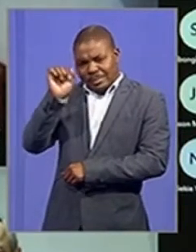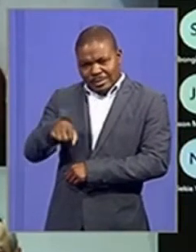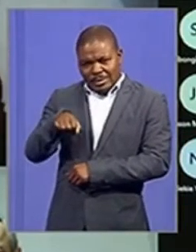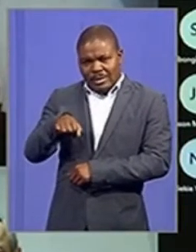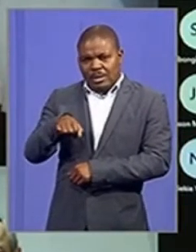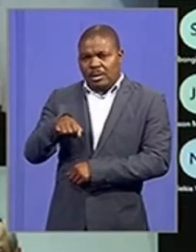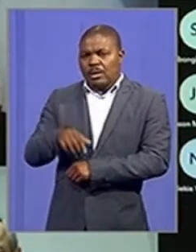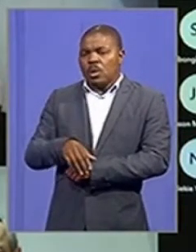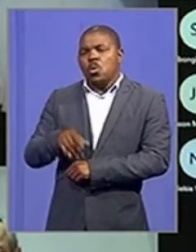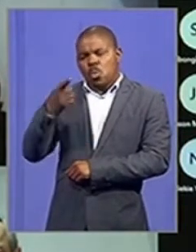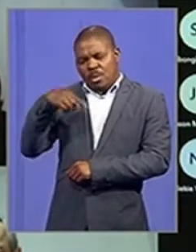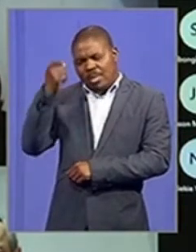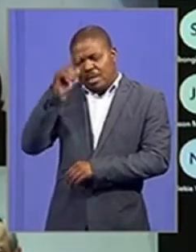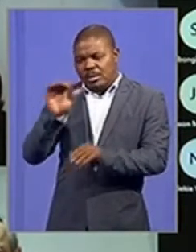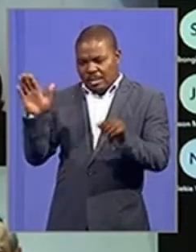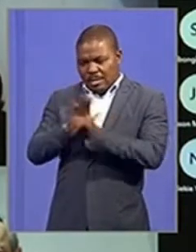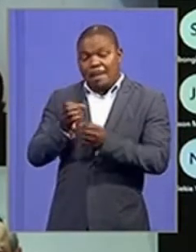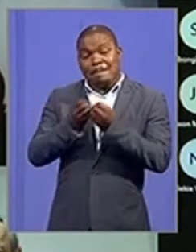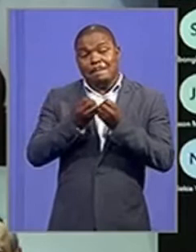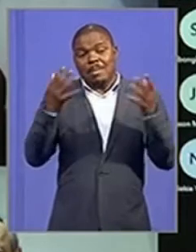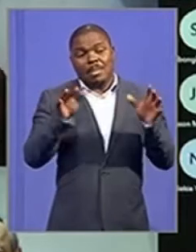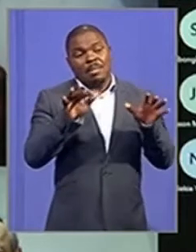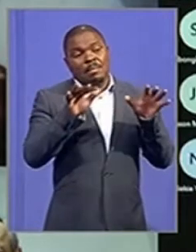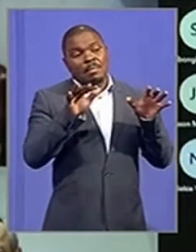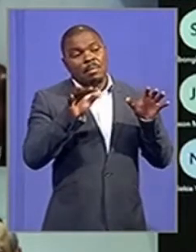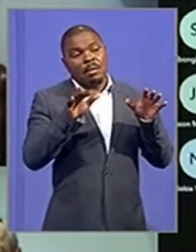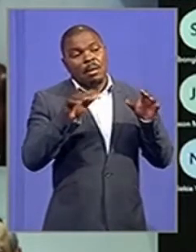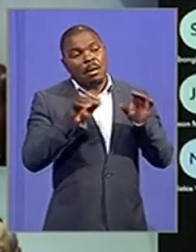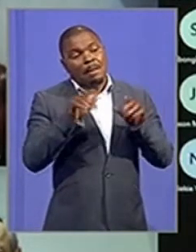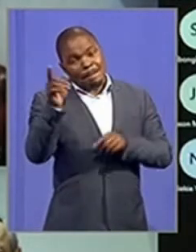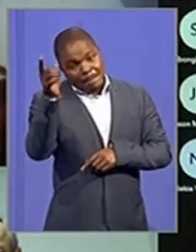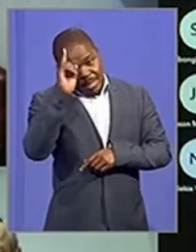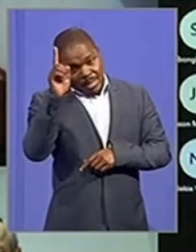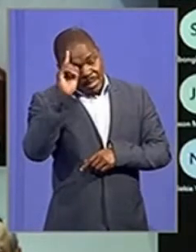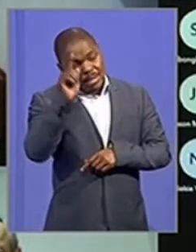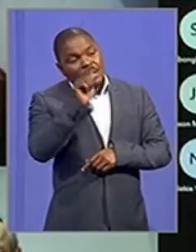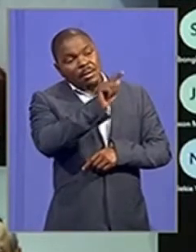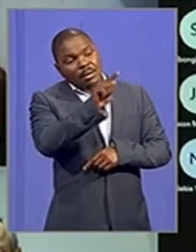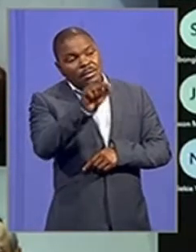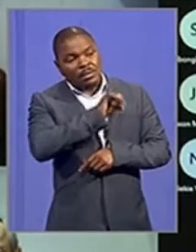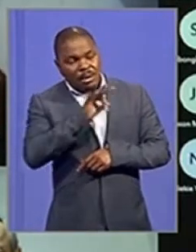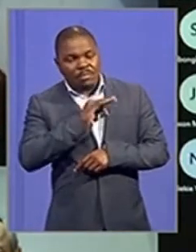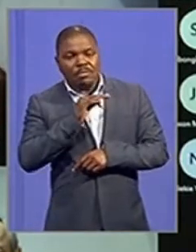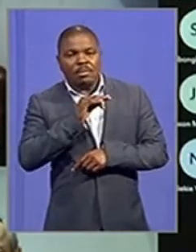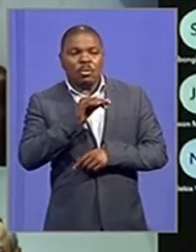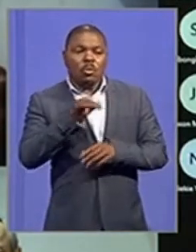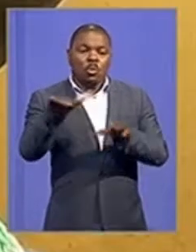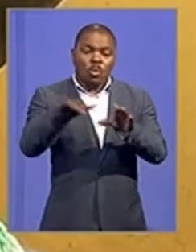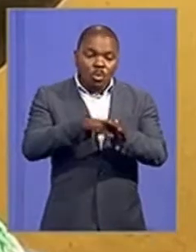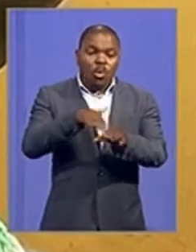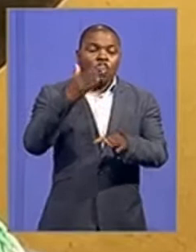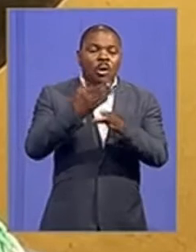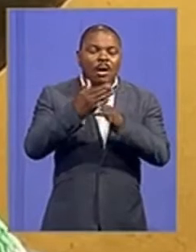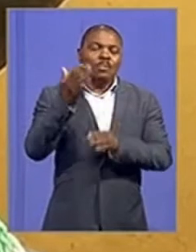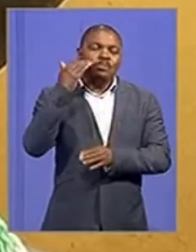cannot be denied that large numbers of black employees are employed by white owners.